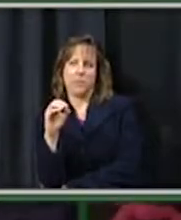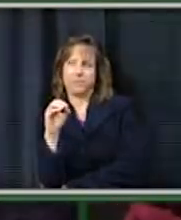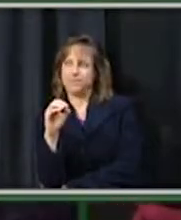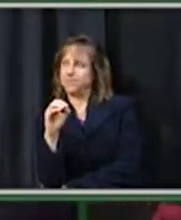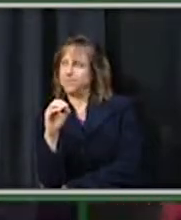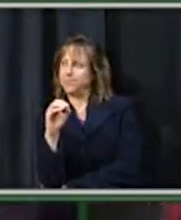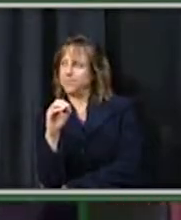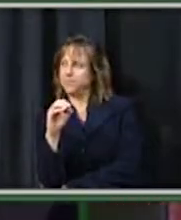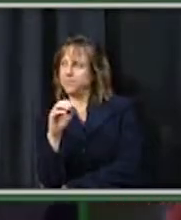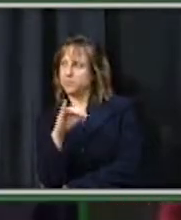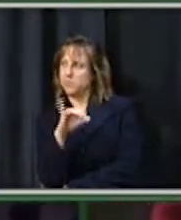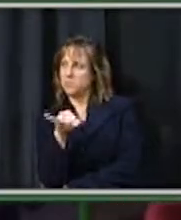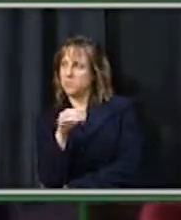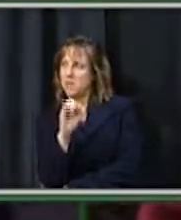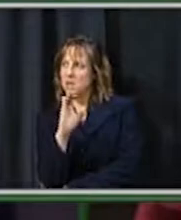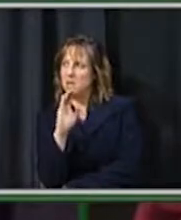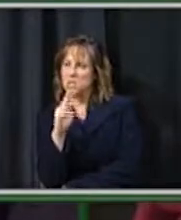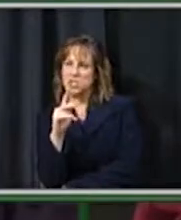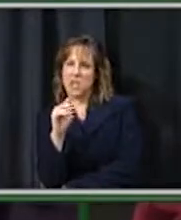Jack Tran.